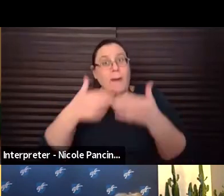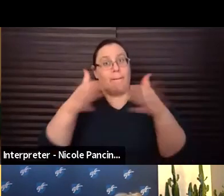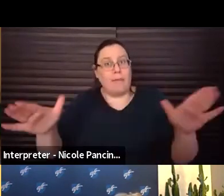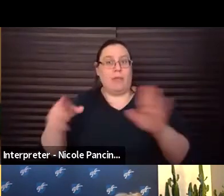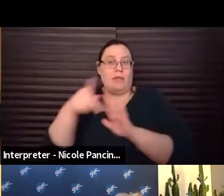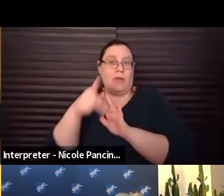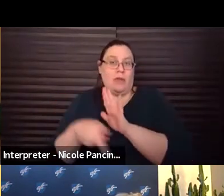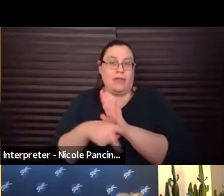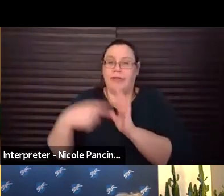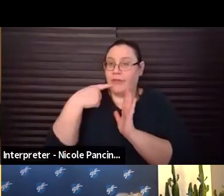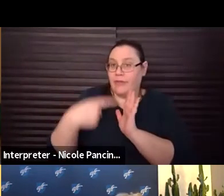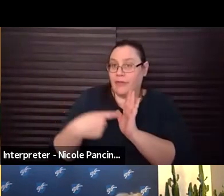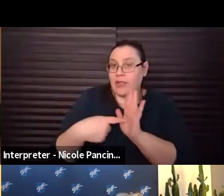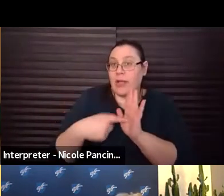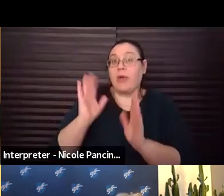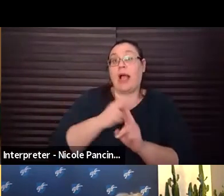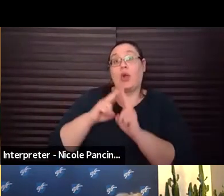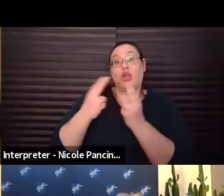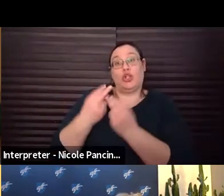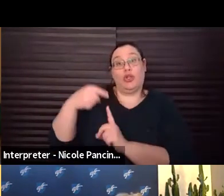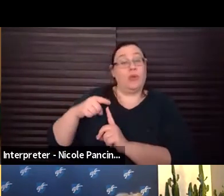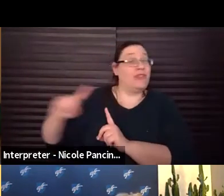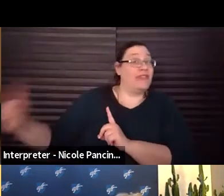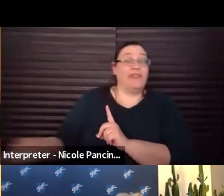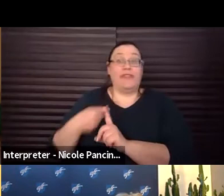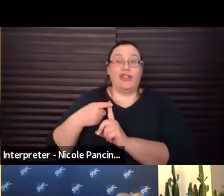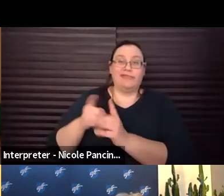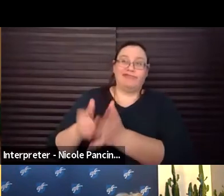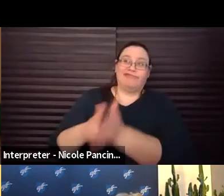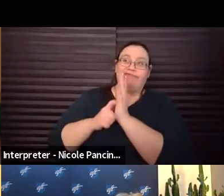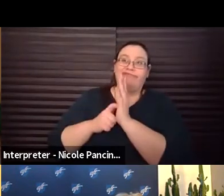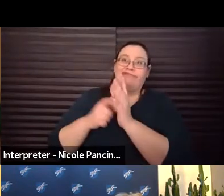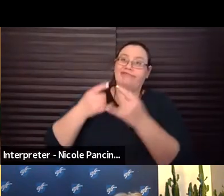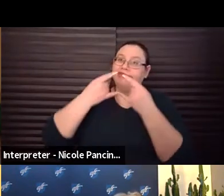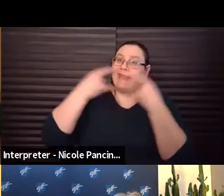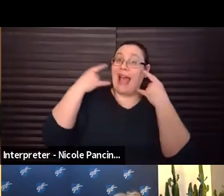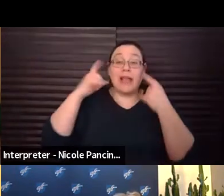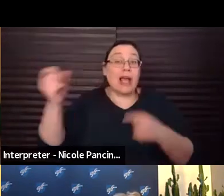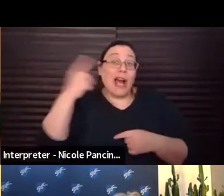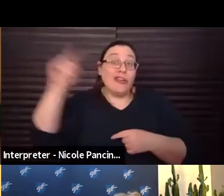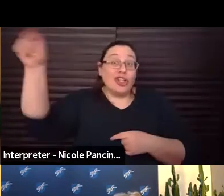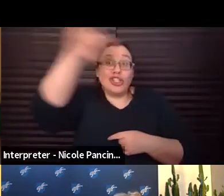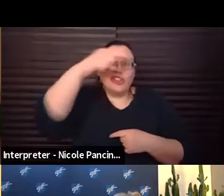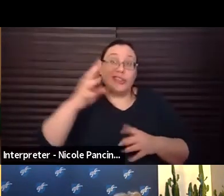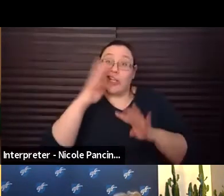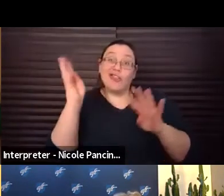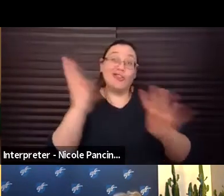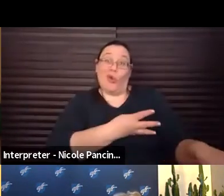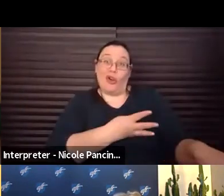For example, our union was the first to call for a mask mandate, but governors ignored it for political